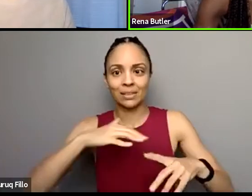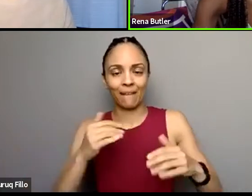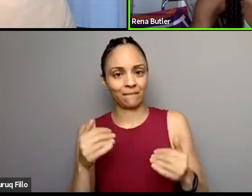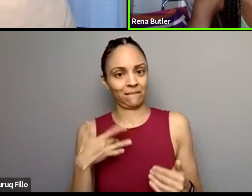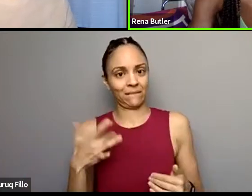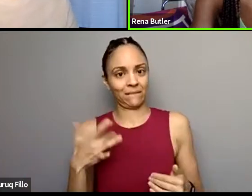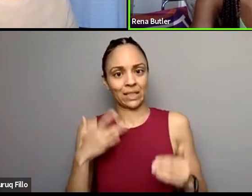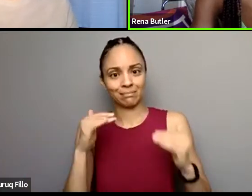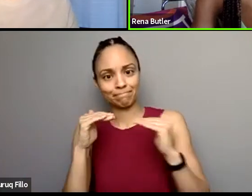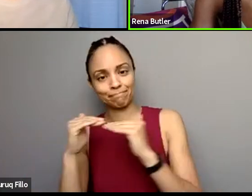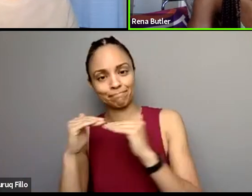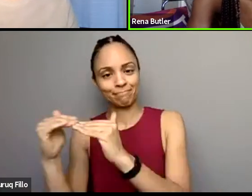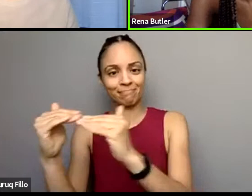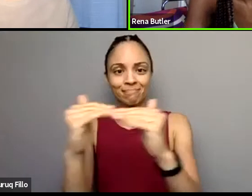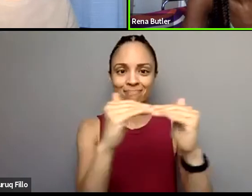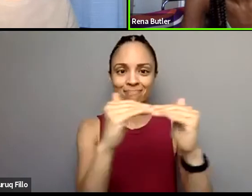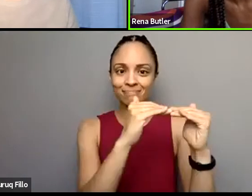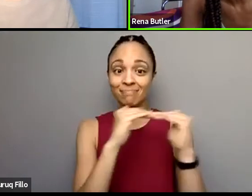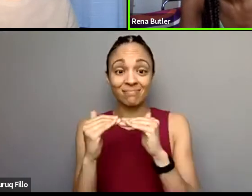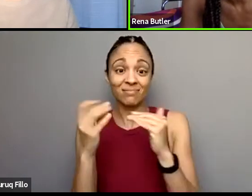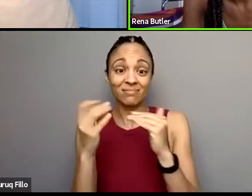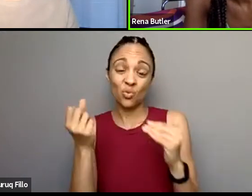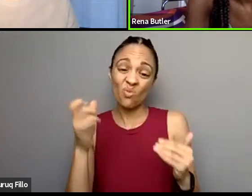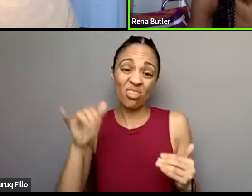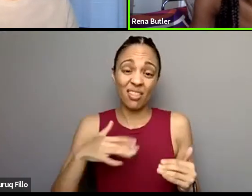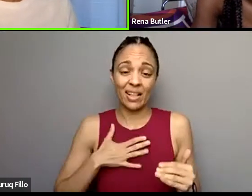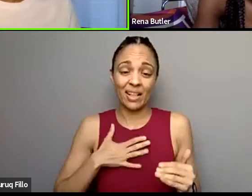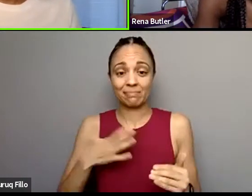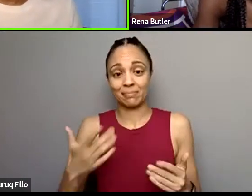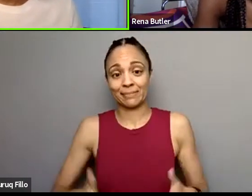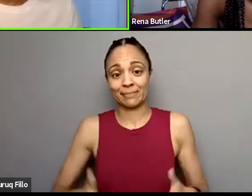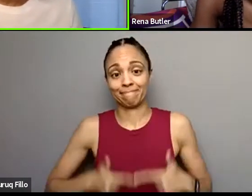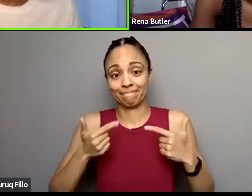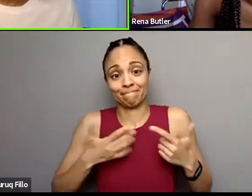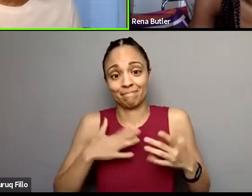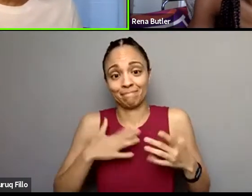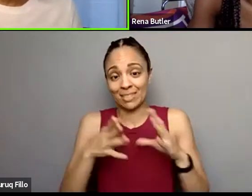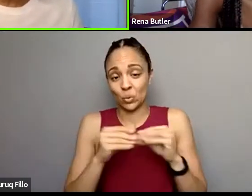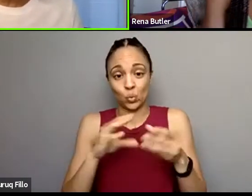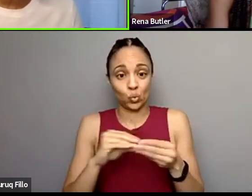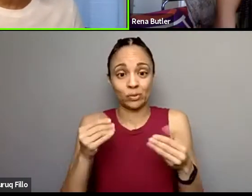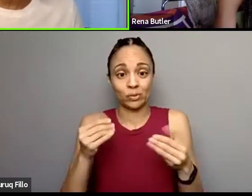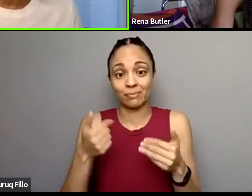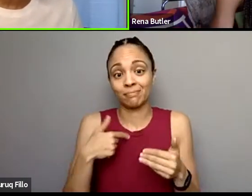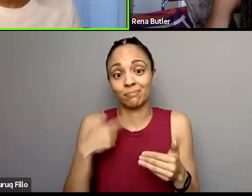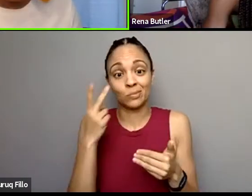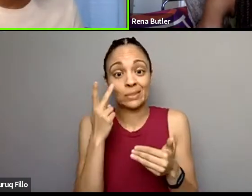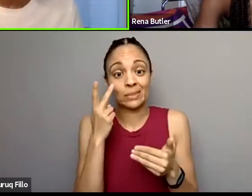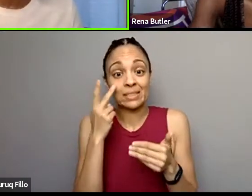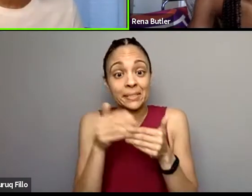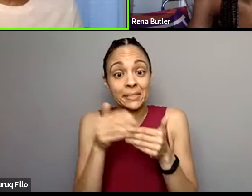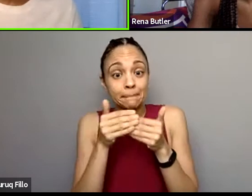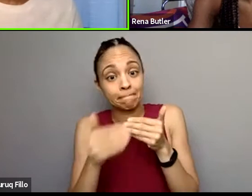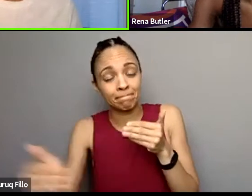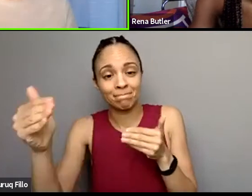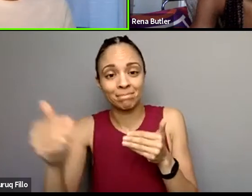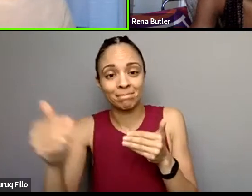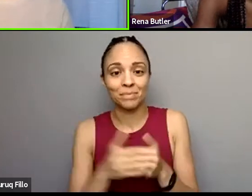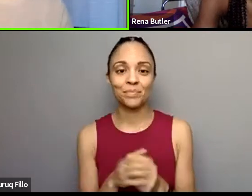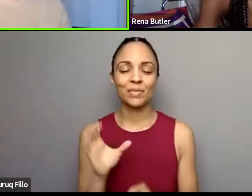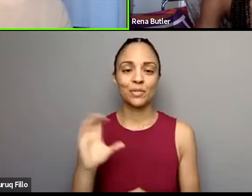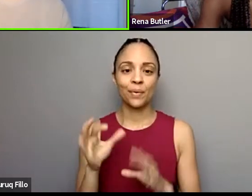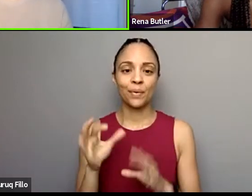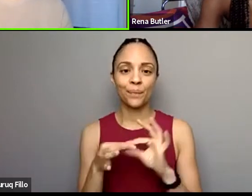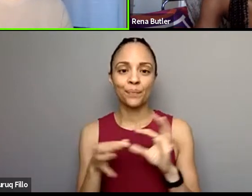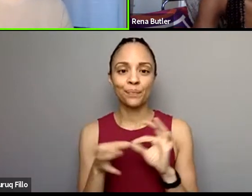far. Let's see where we go in the next year, but. But community is strong. Your Black community is strong in this